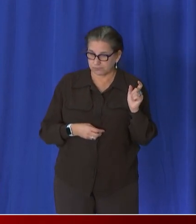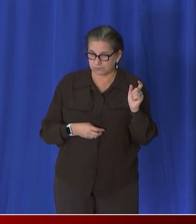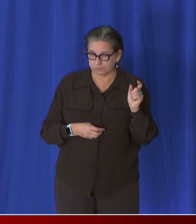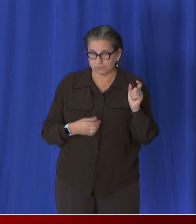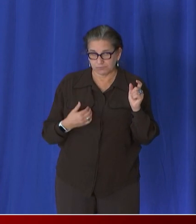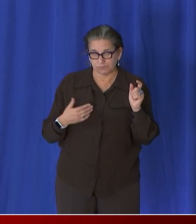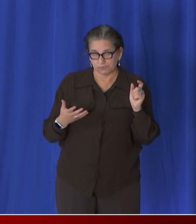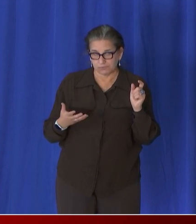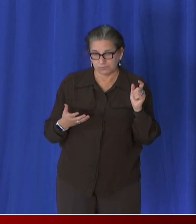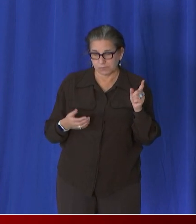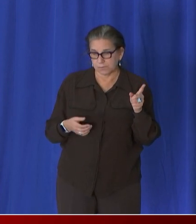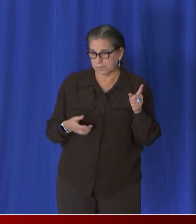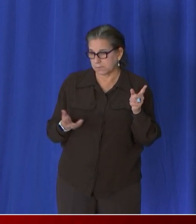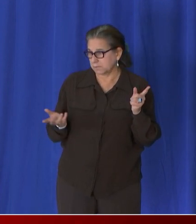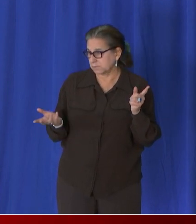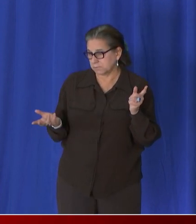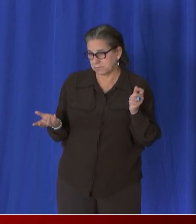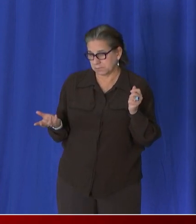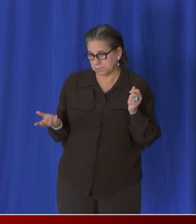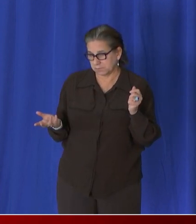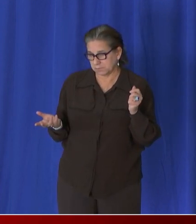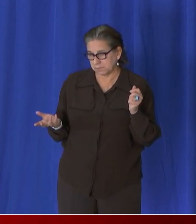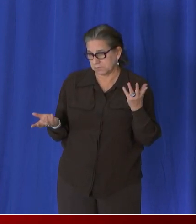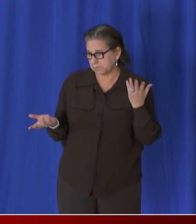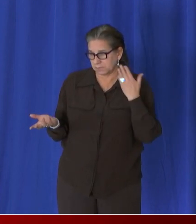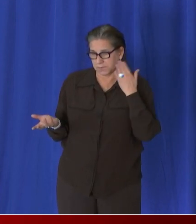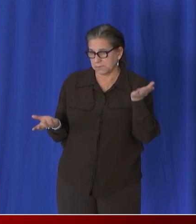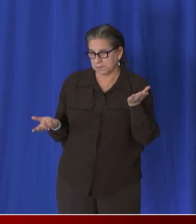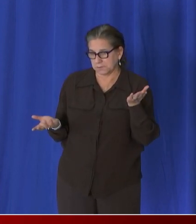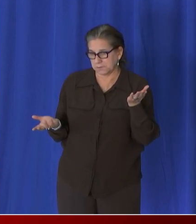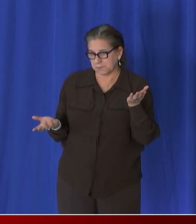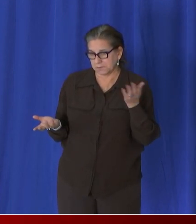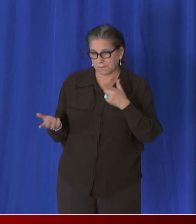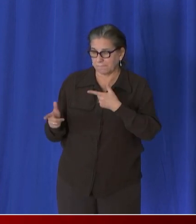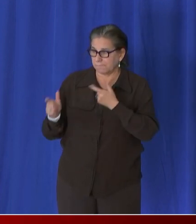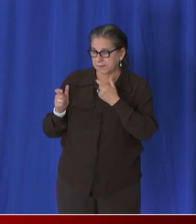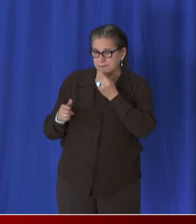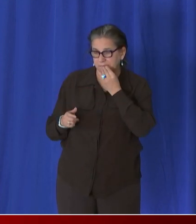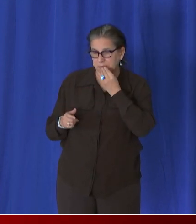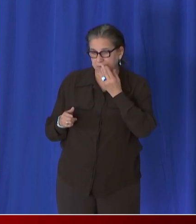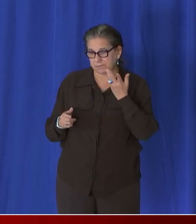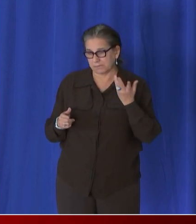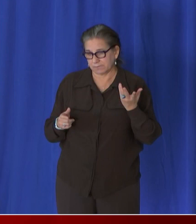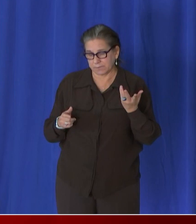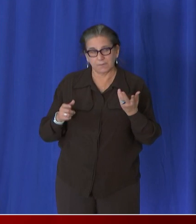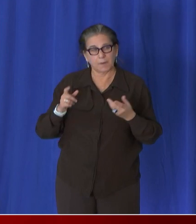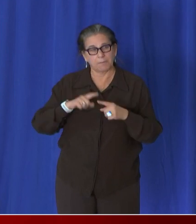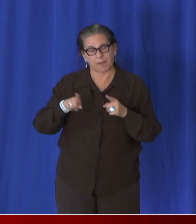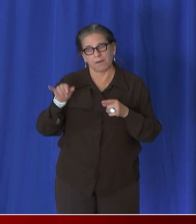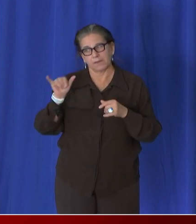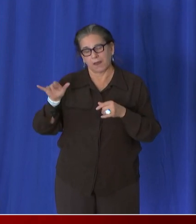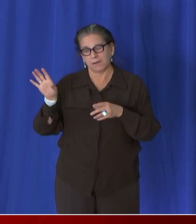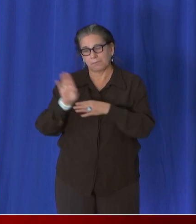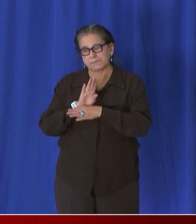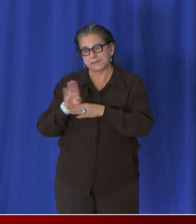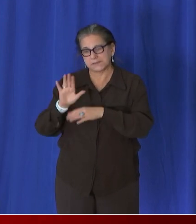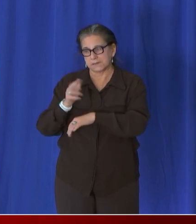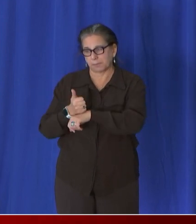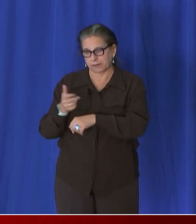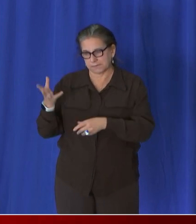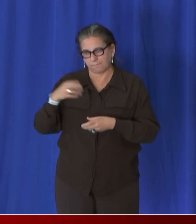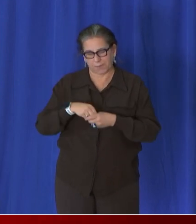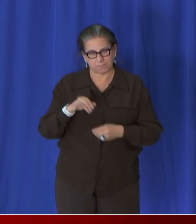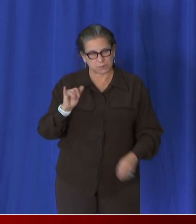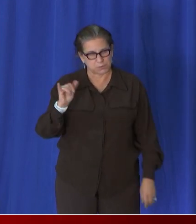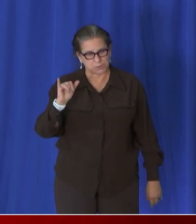phraseology we're using, but quick trips. And the fast food establishments may fall into that category. Aren't you concerned that